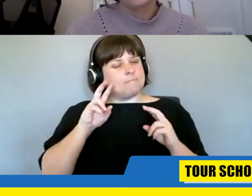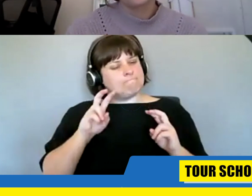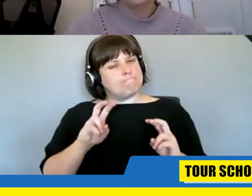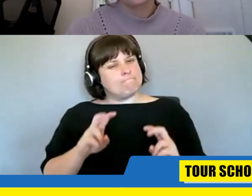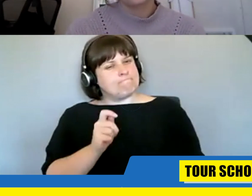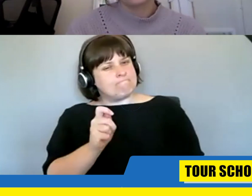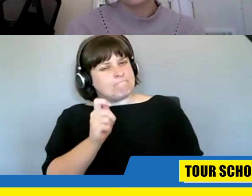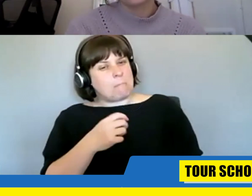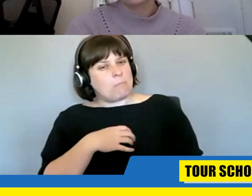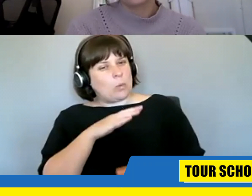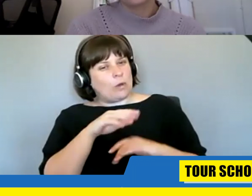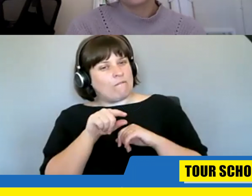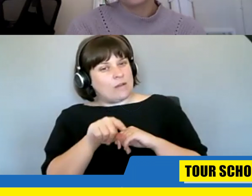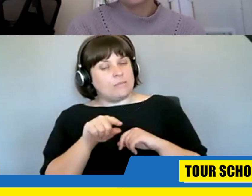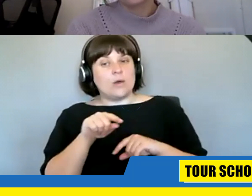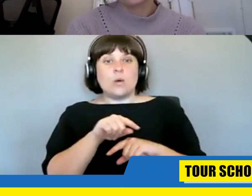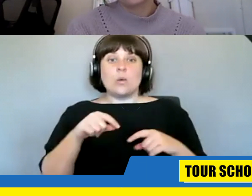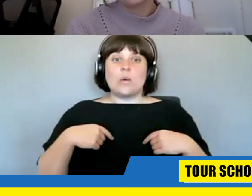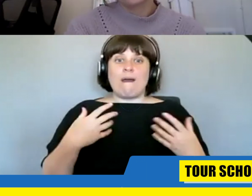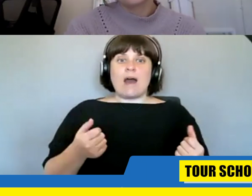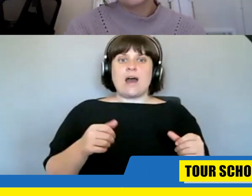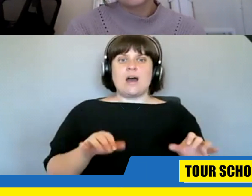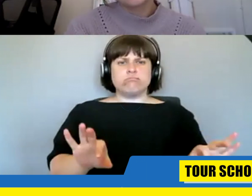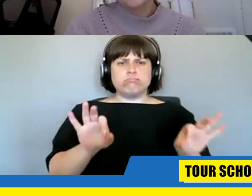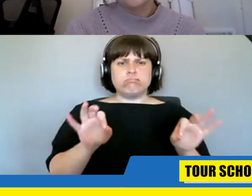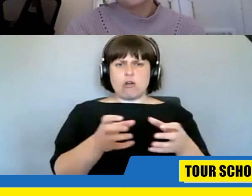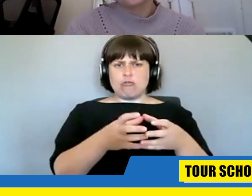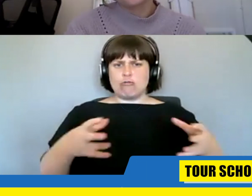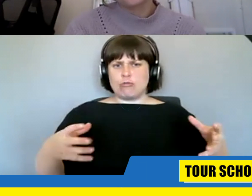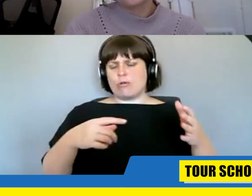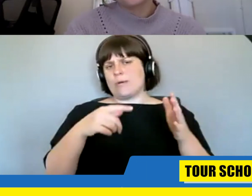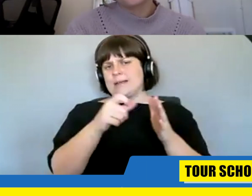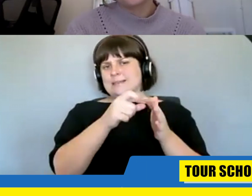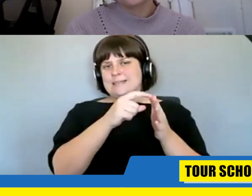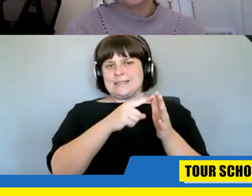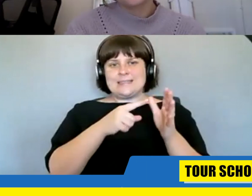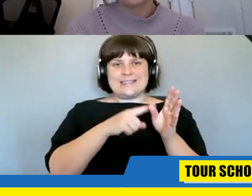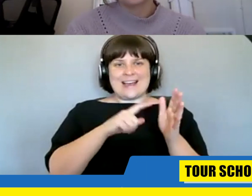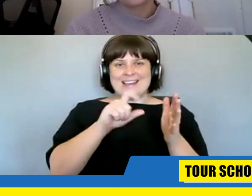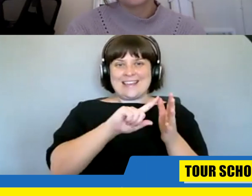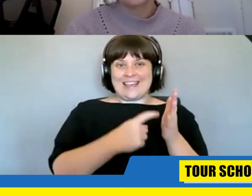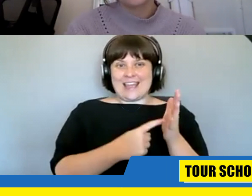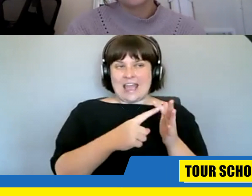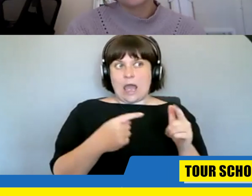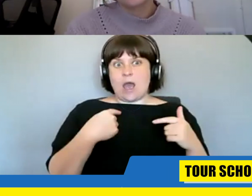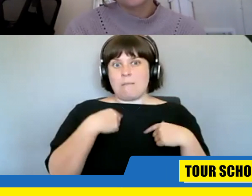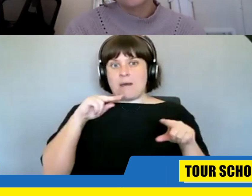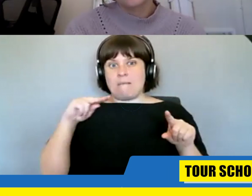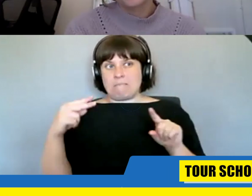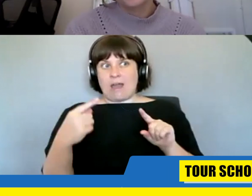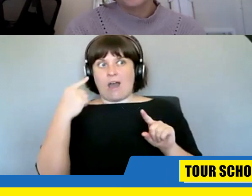We have a thriving daycare centre here, and I think in my mind that's the way in to